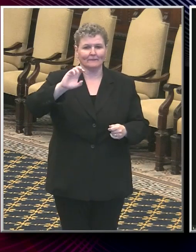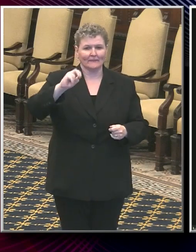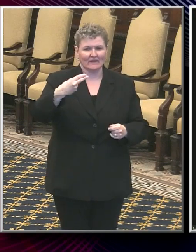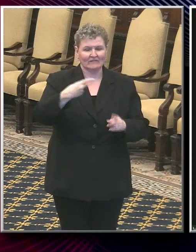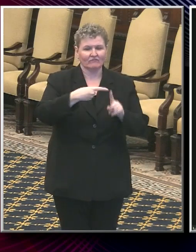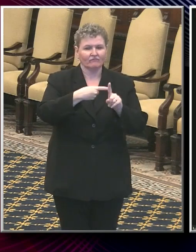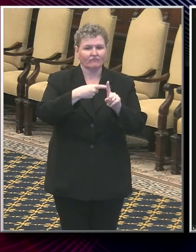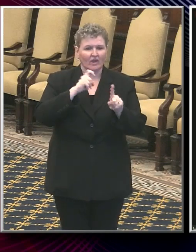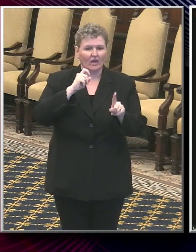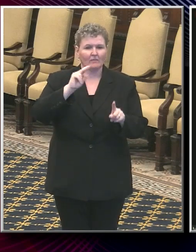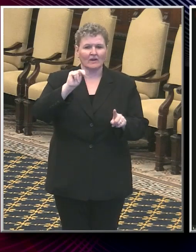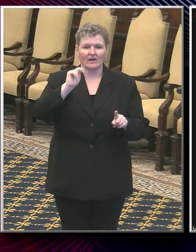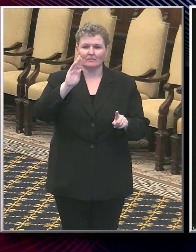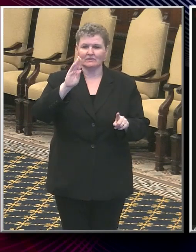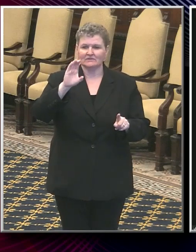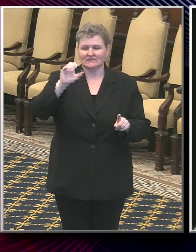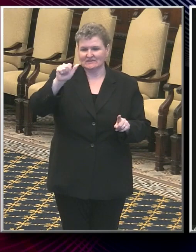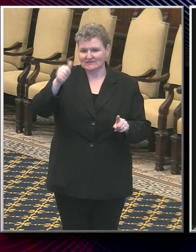10.